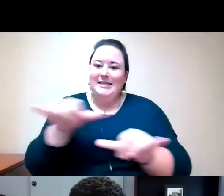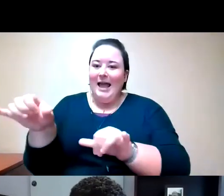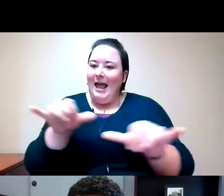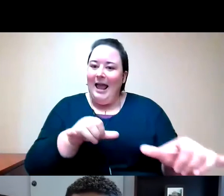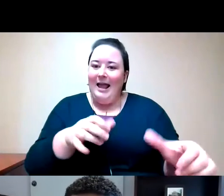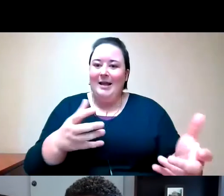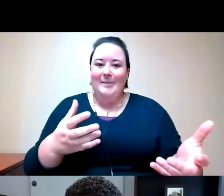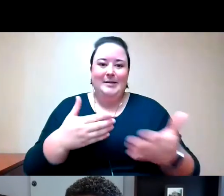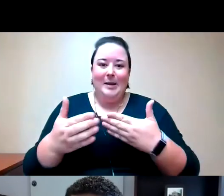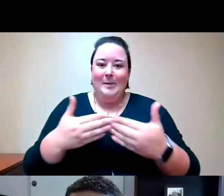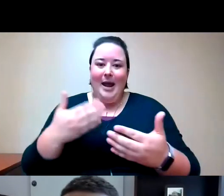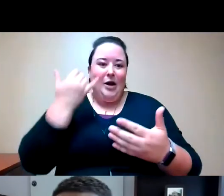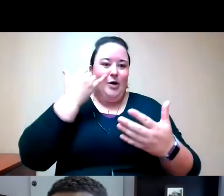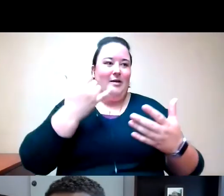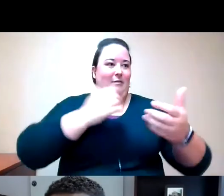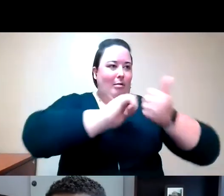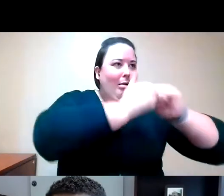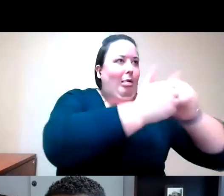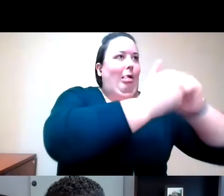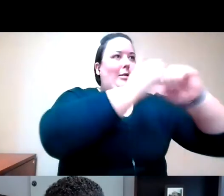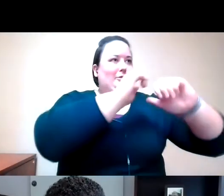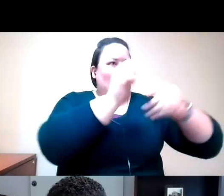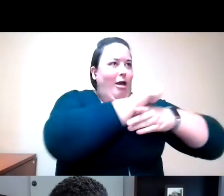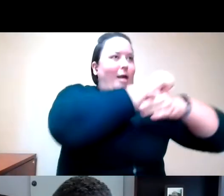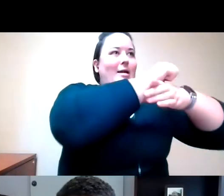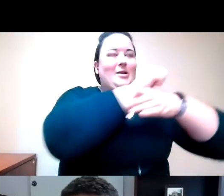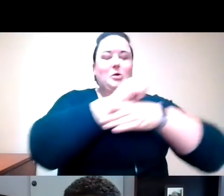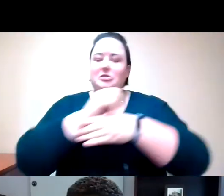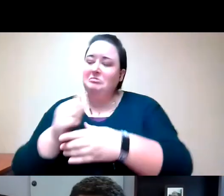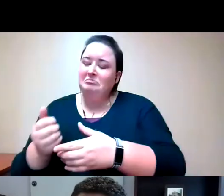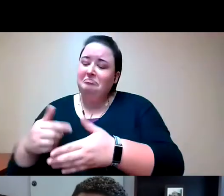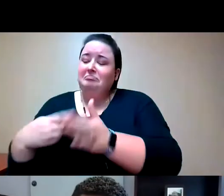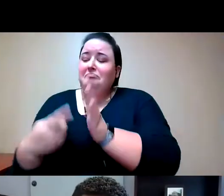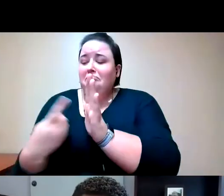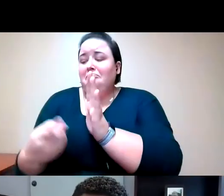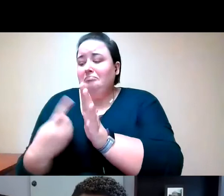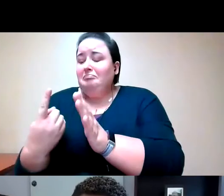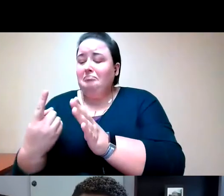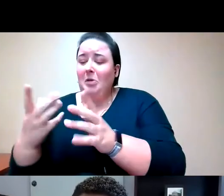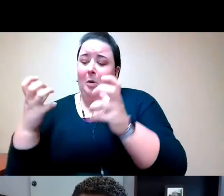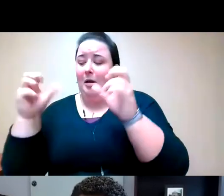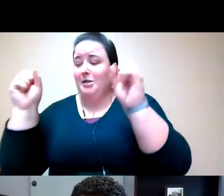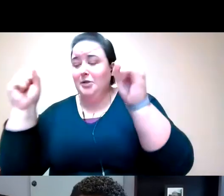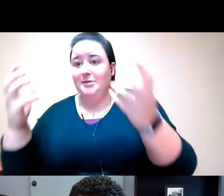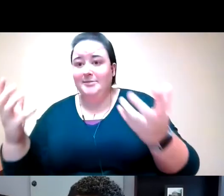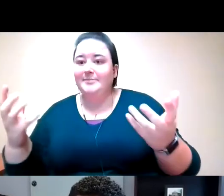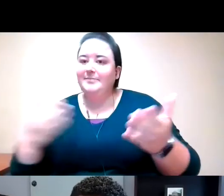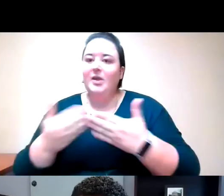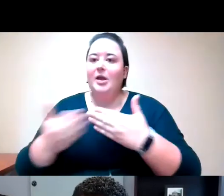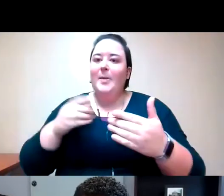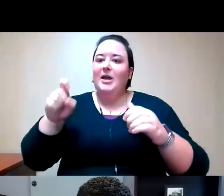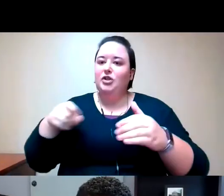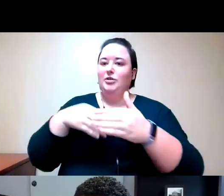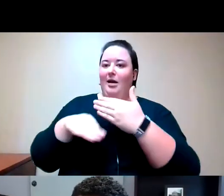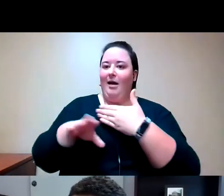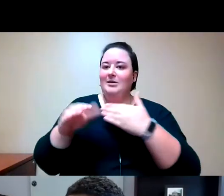that you want, but they do not. And this, what you're seeing here, is the University of Alabama's Adapted Athletics program in